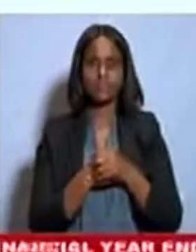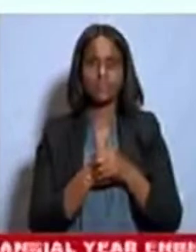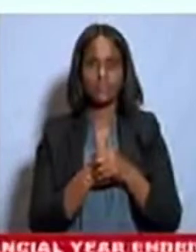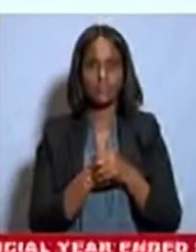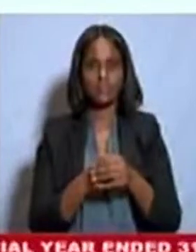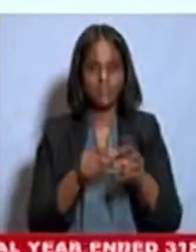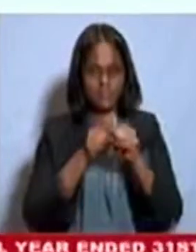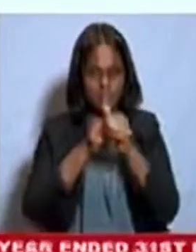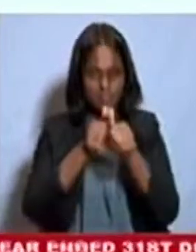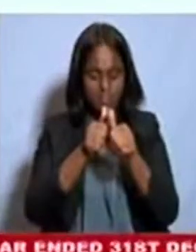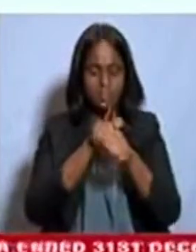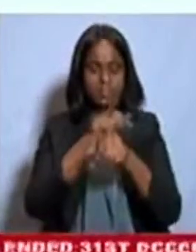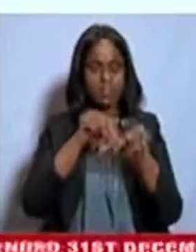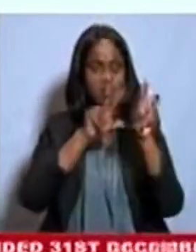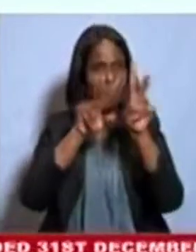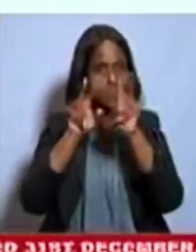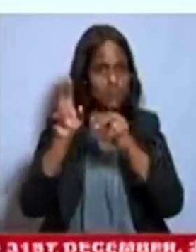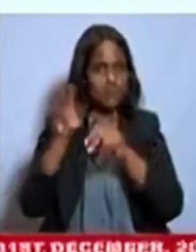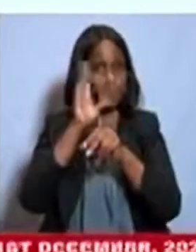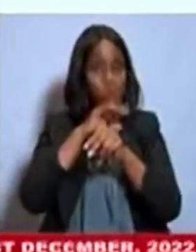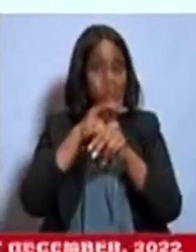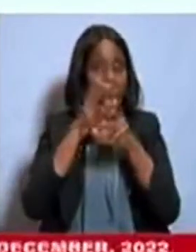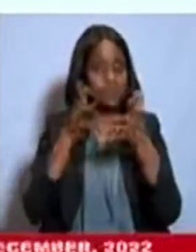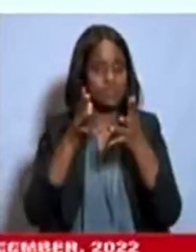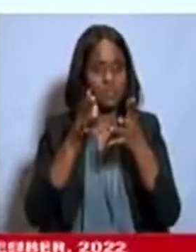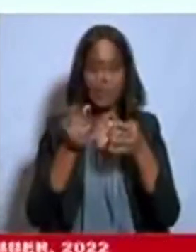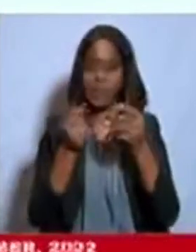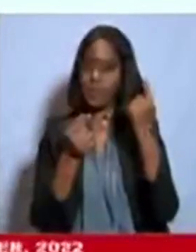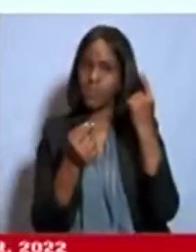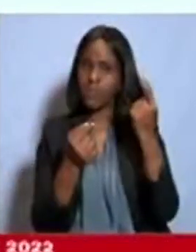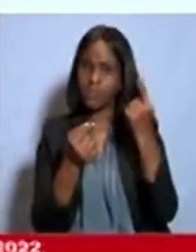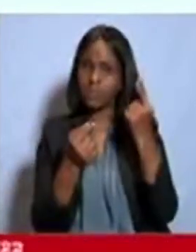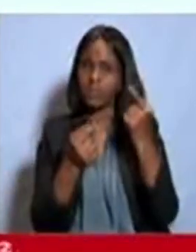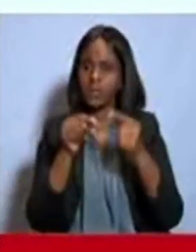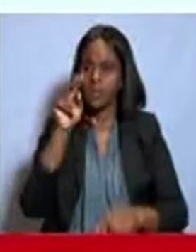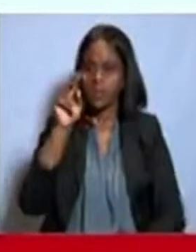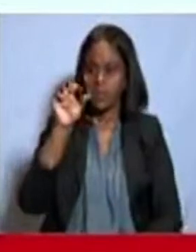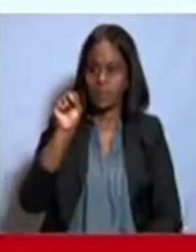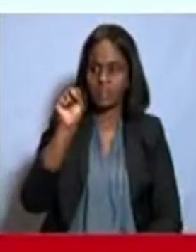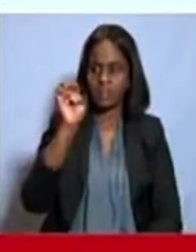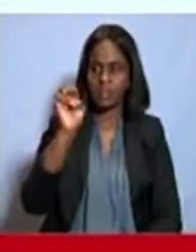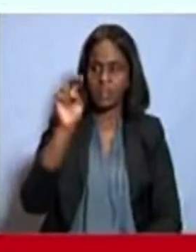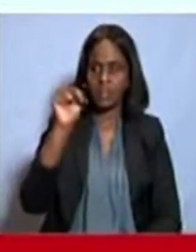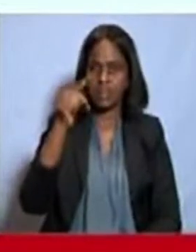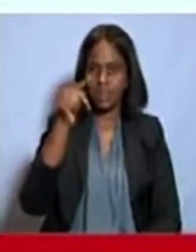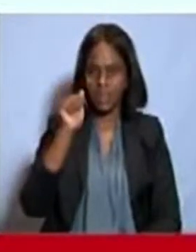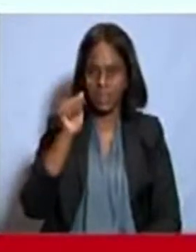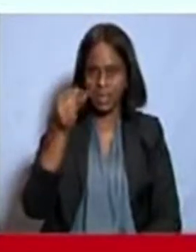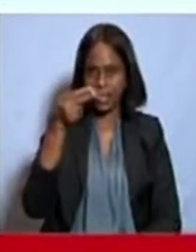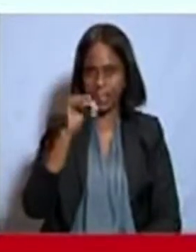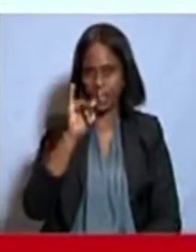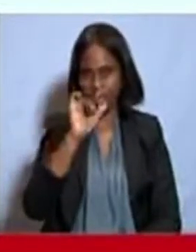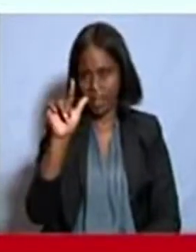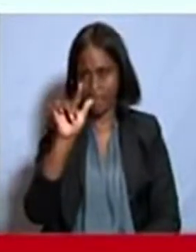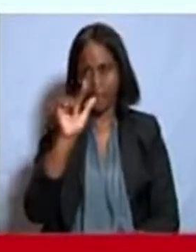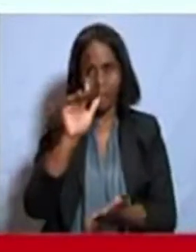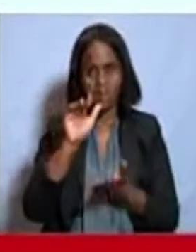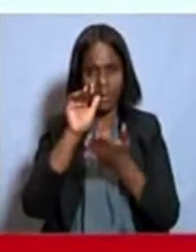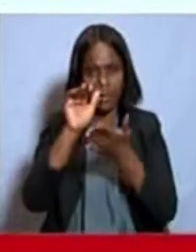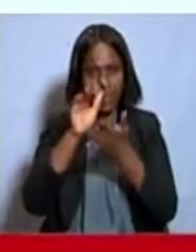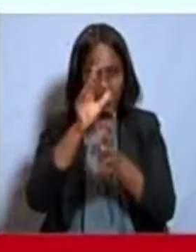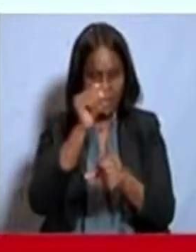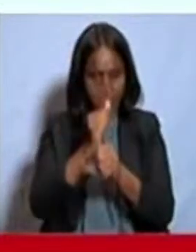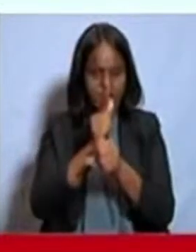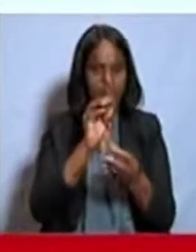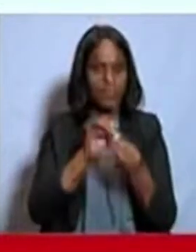The following were observed. 1. Maize seed, Senga Hill. Senga district was allocated to receive